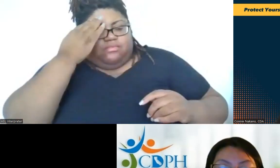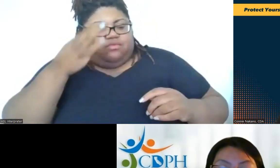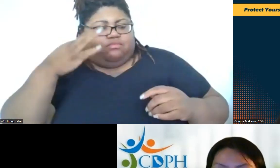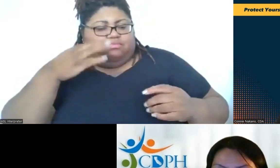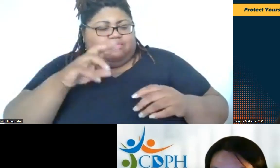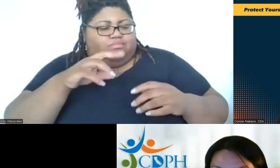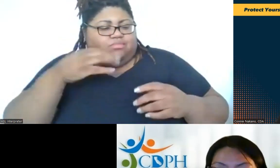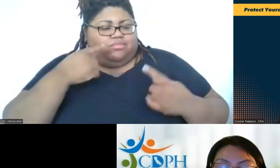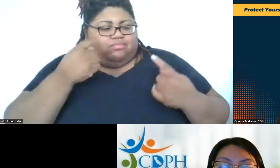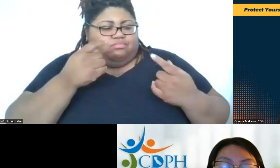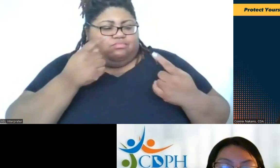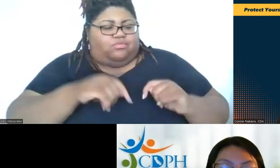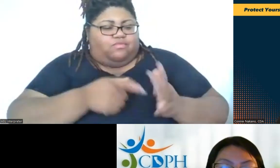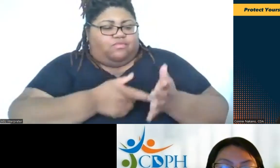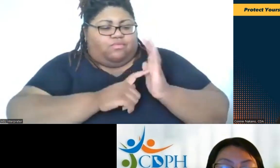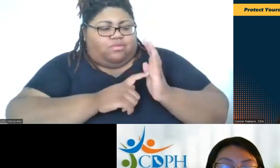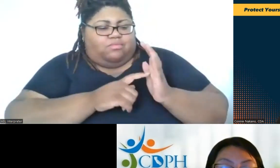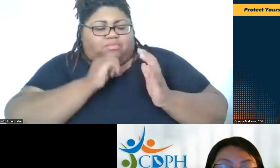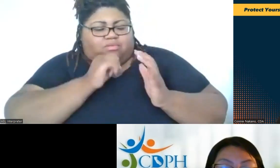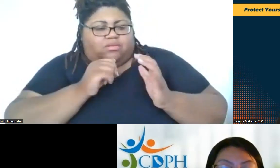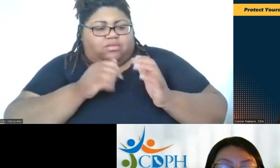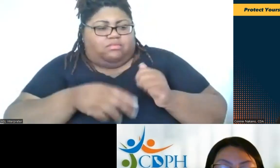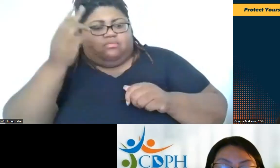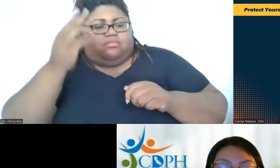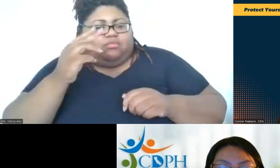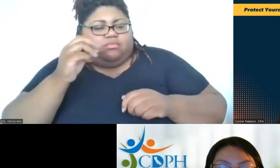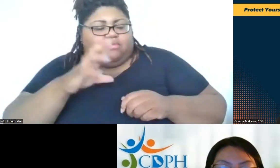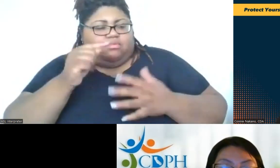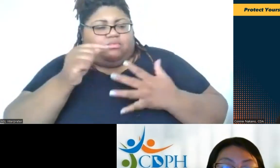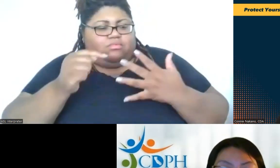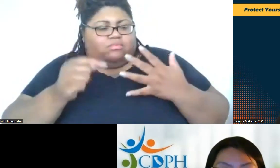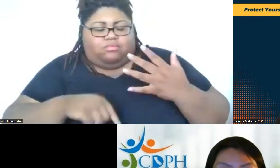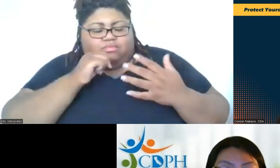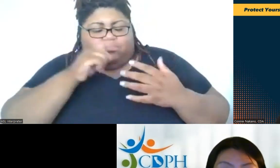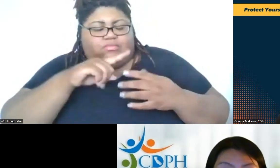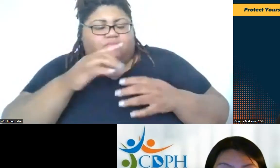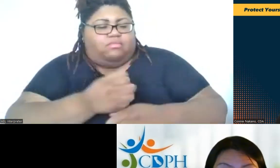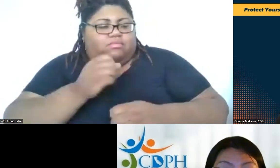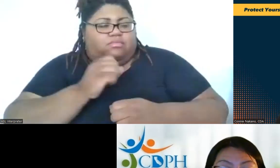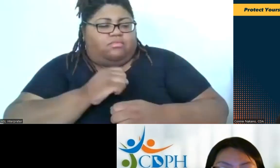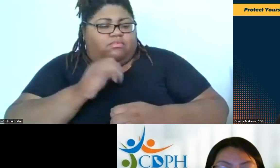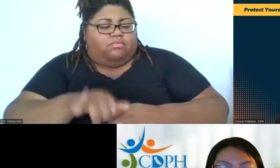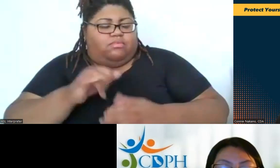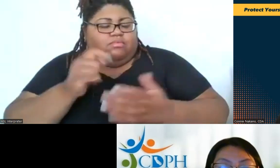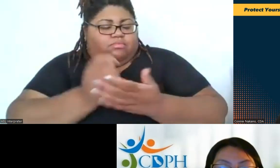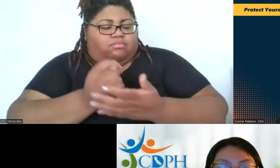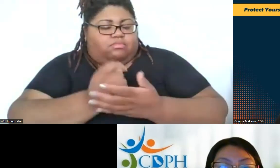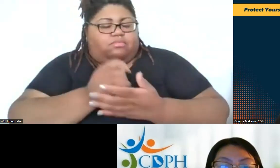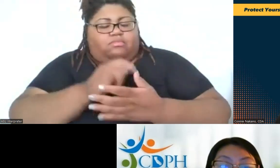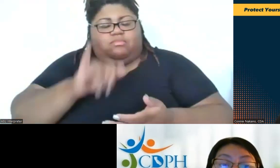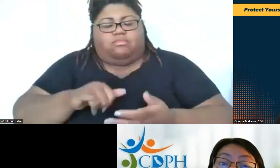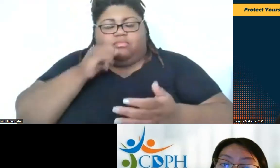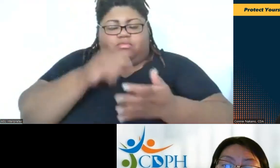not as up to date with this new medication and what's considered high risk. So that letter to physicians is actually on our site